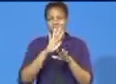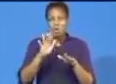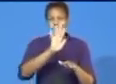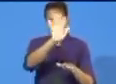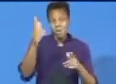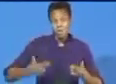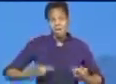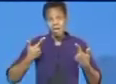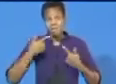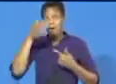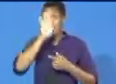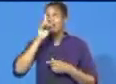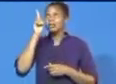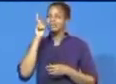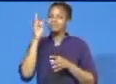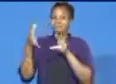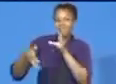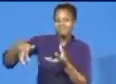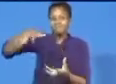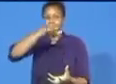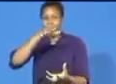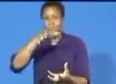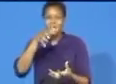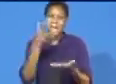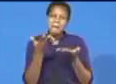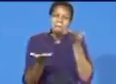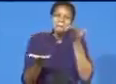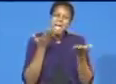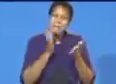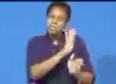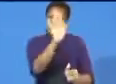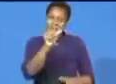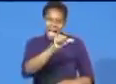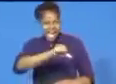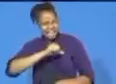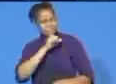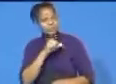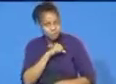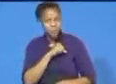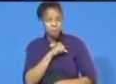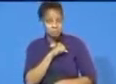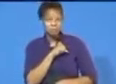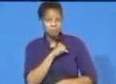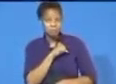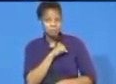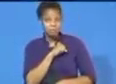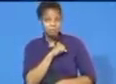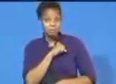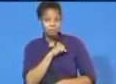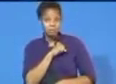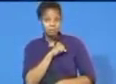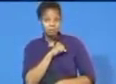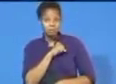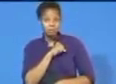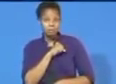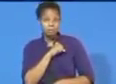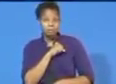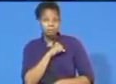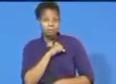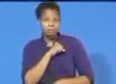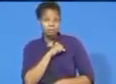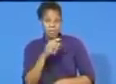clean up. Maybe it's your attitude of untamed